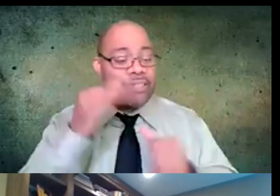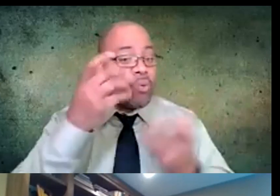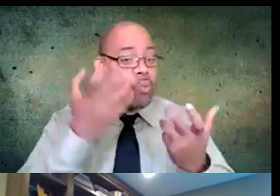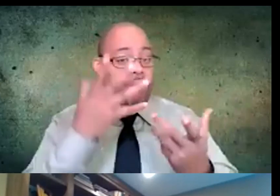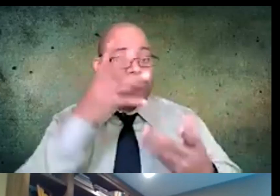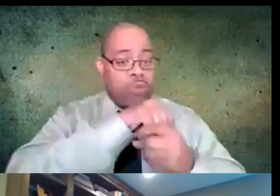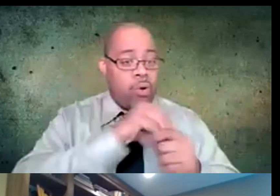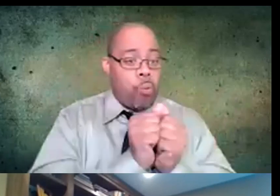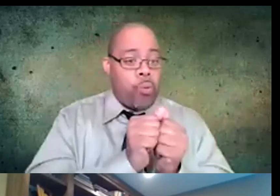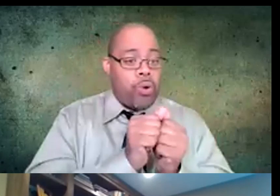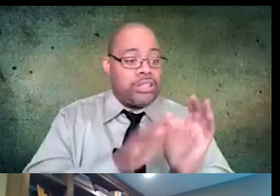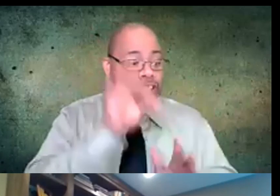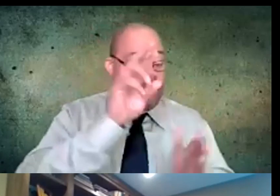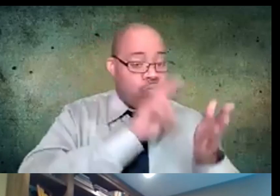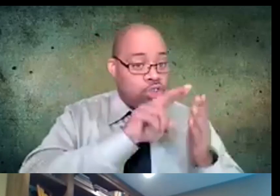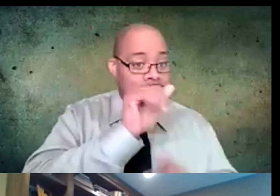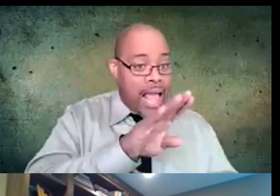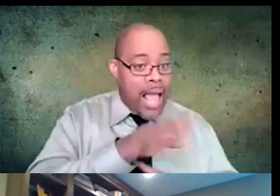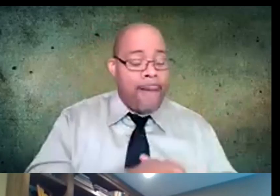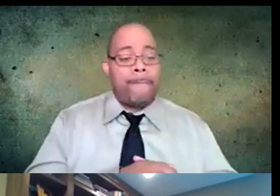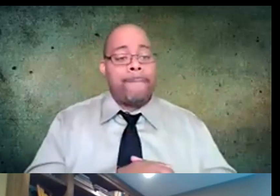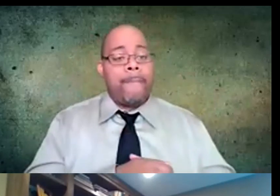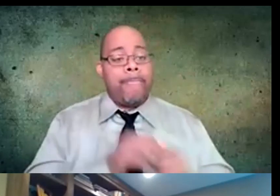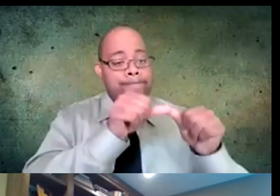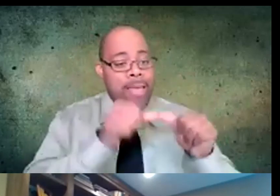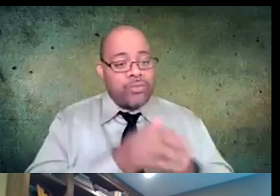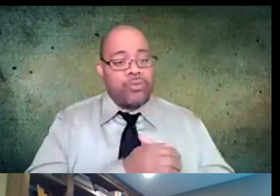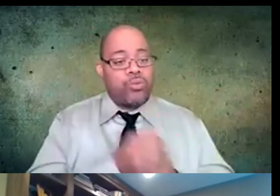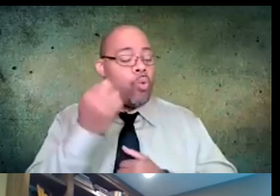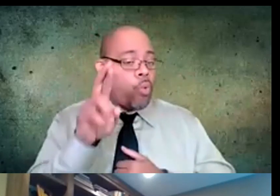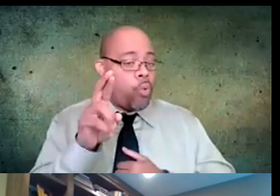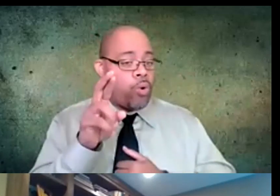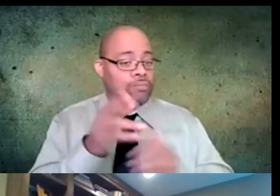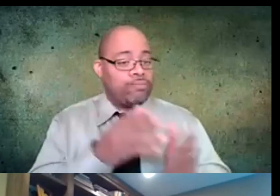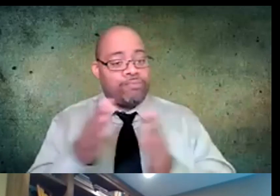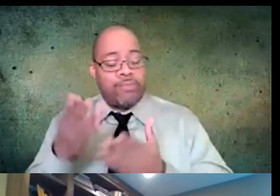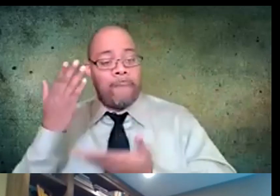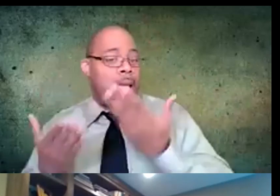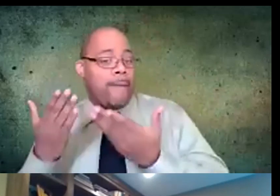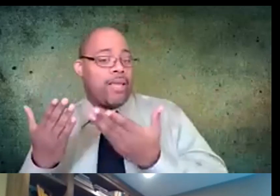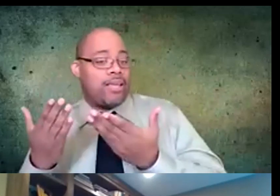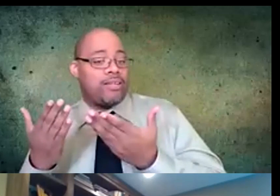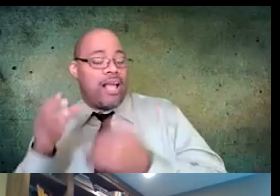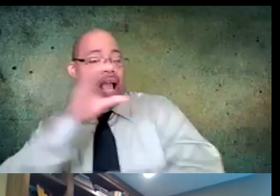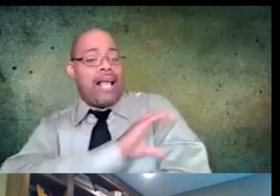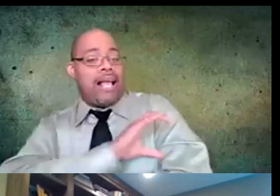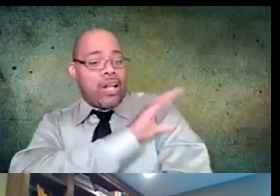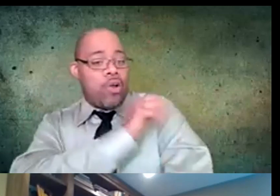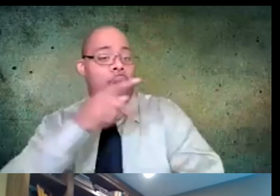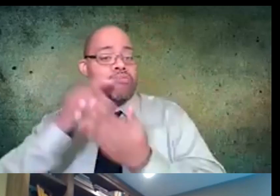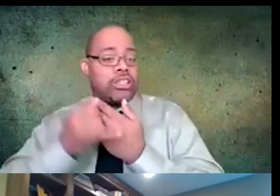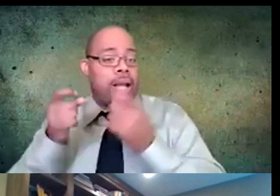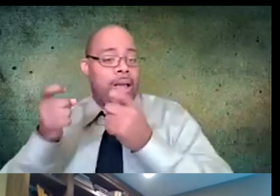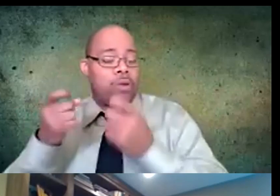engage in a discovery research lab space, or, you know, perhaps clinical or project management